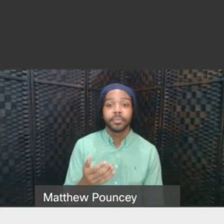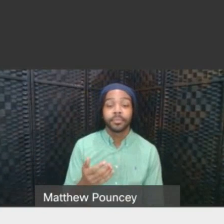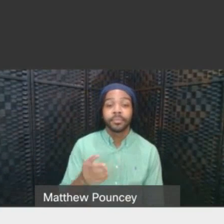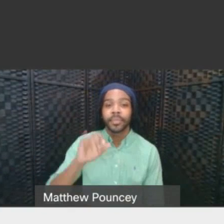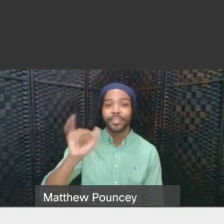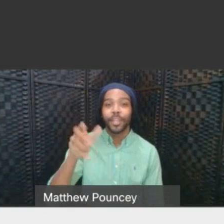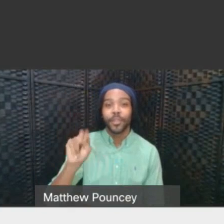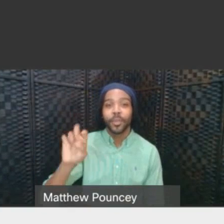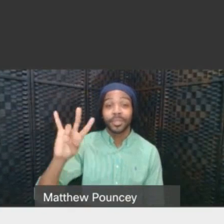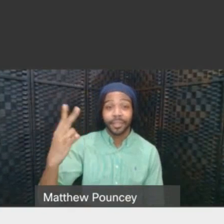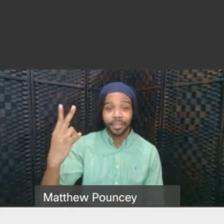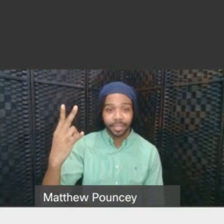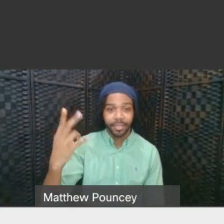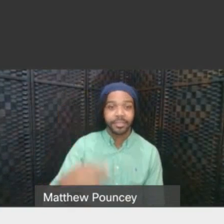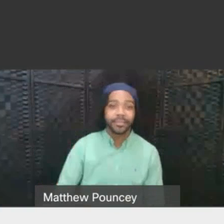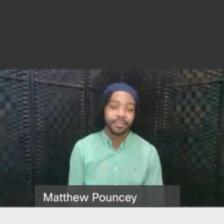January 7th.